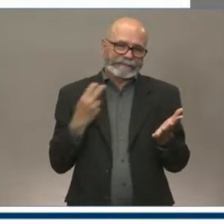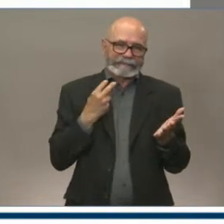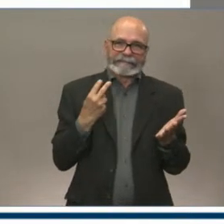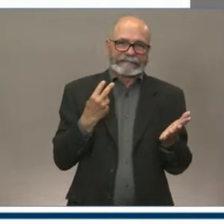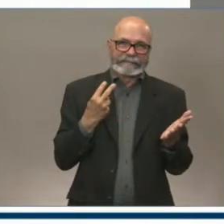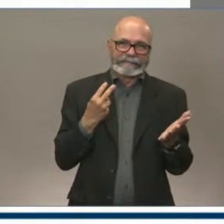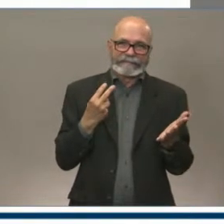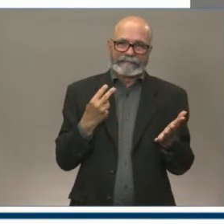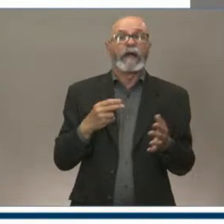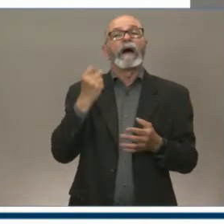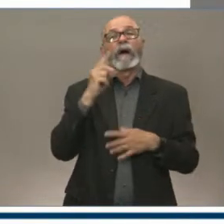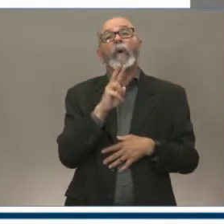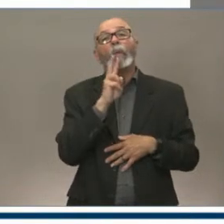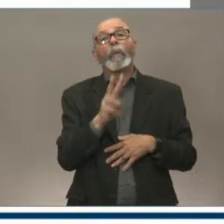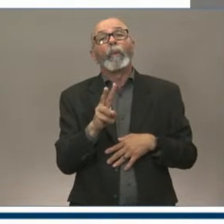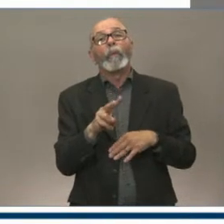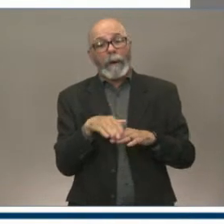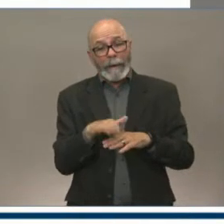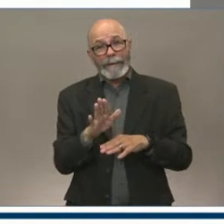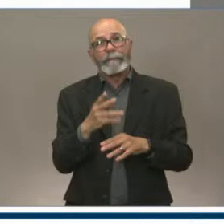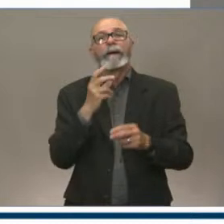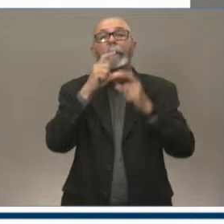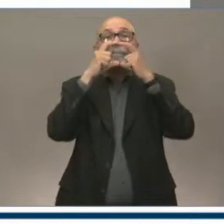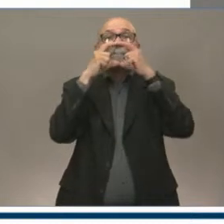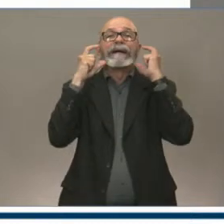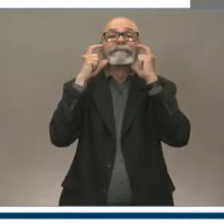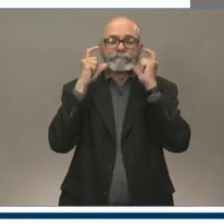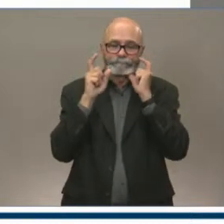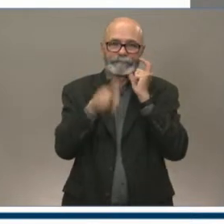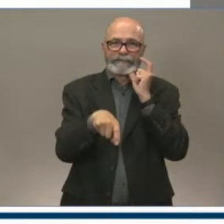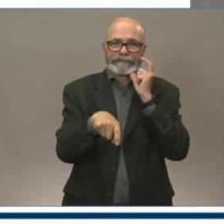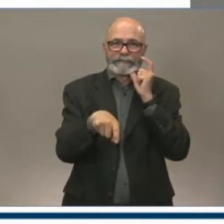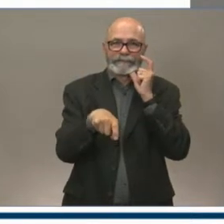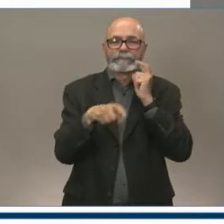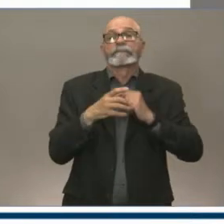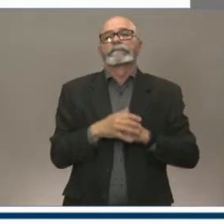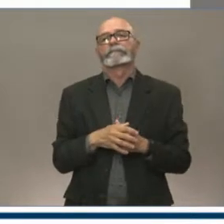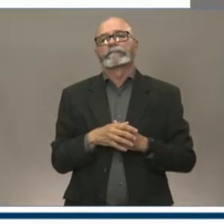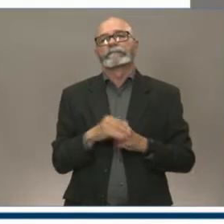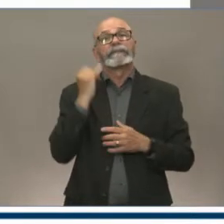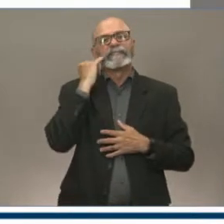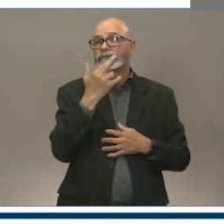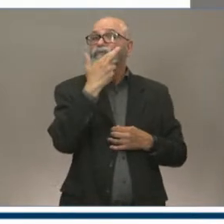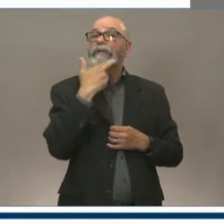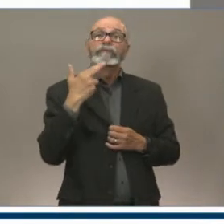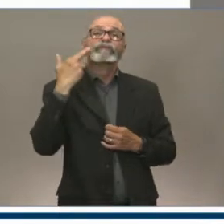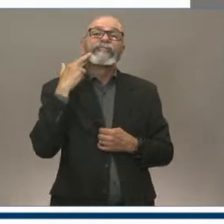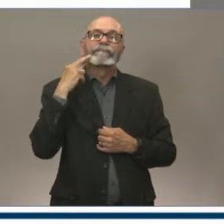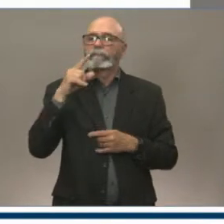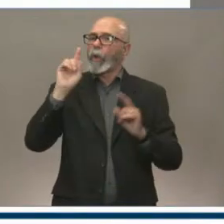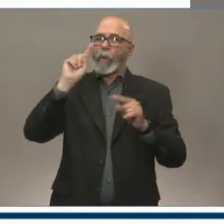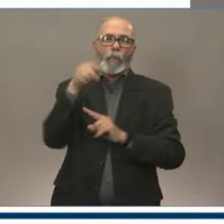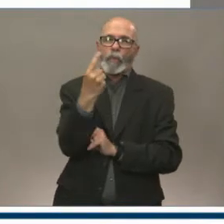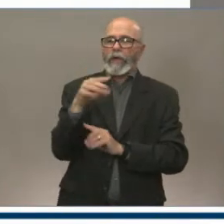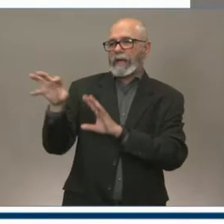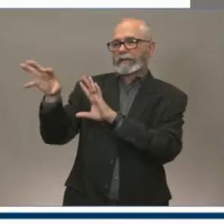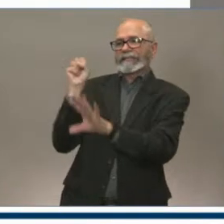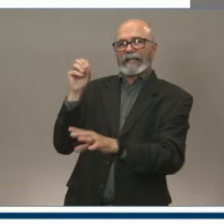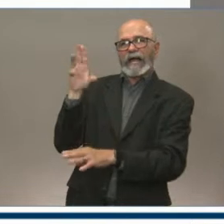of age, they need to be wearing a mask. Restaurants can continue to provide takeout and delivery